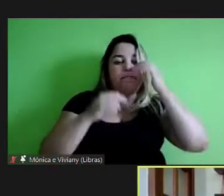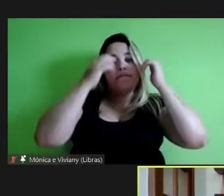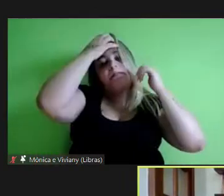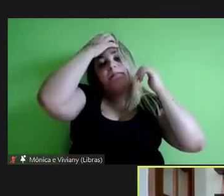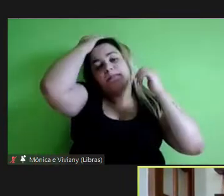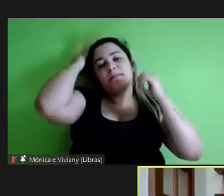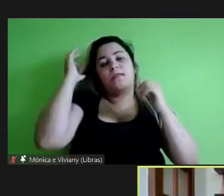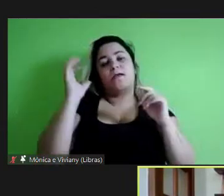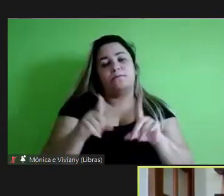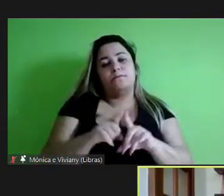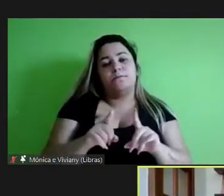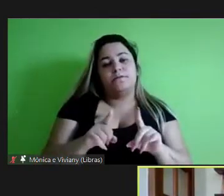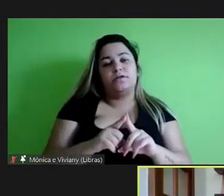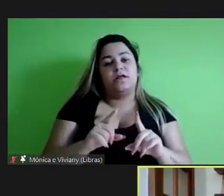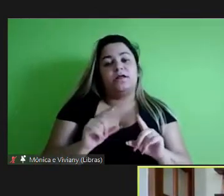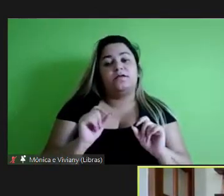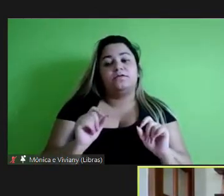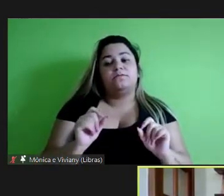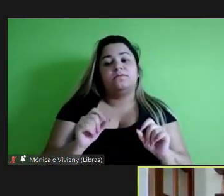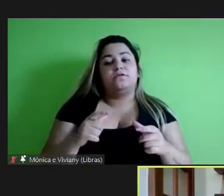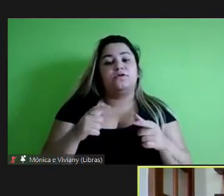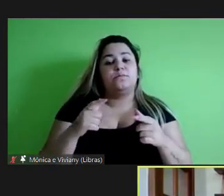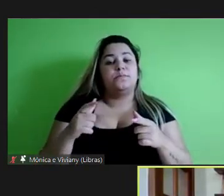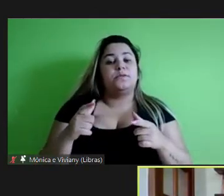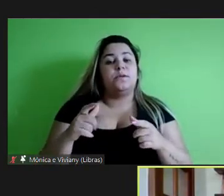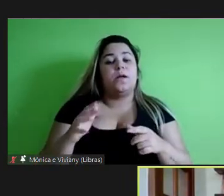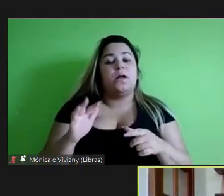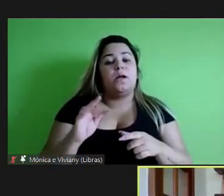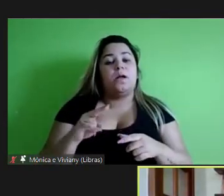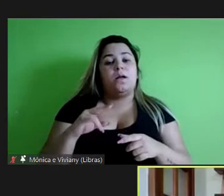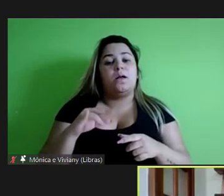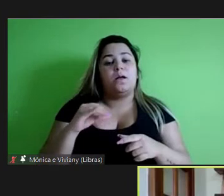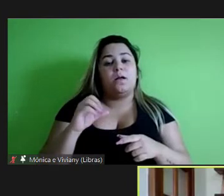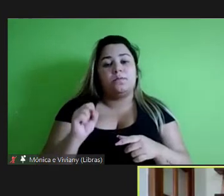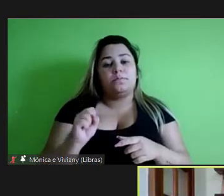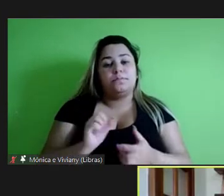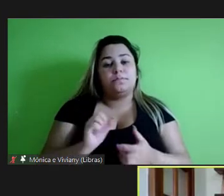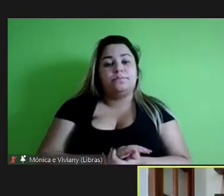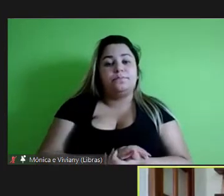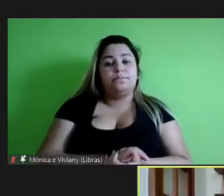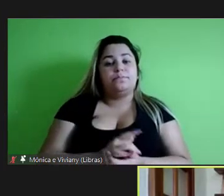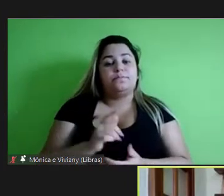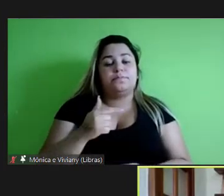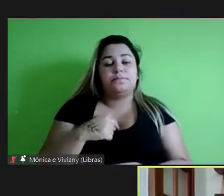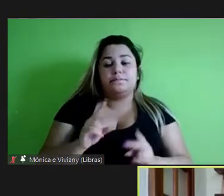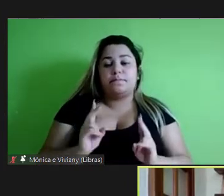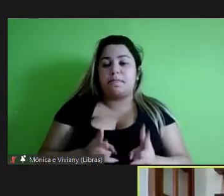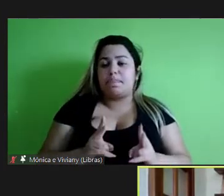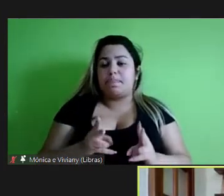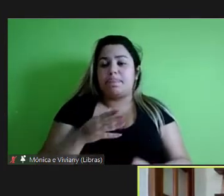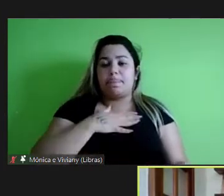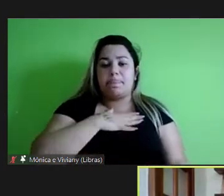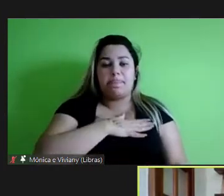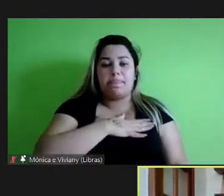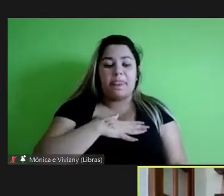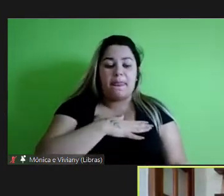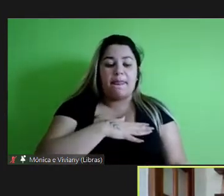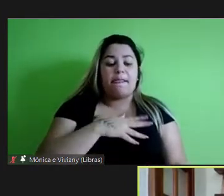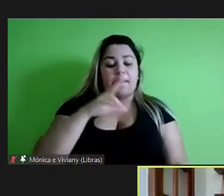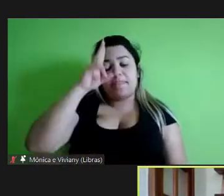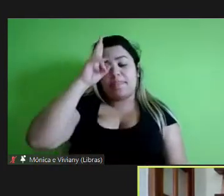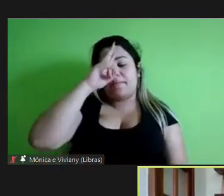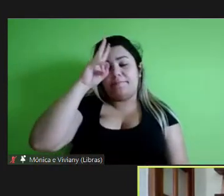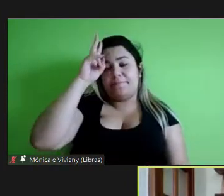care and the reference centers are already there clear which are these functions. But I always like to